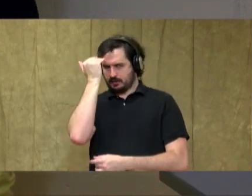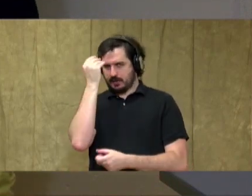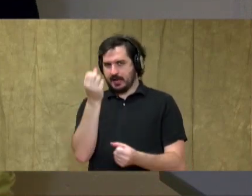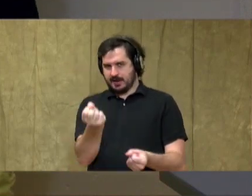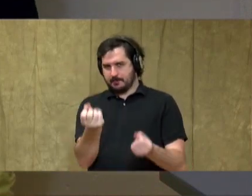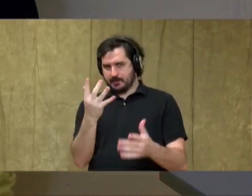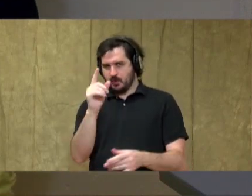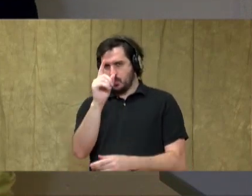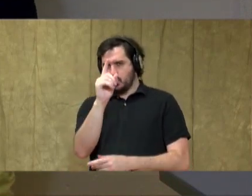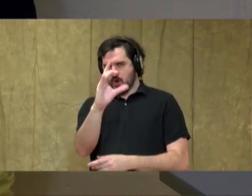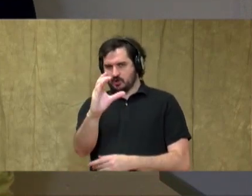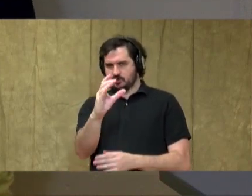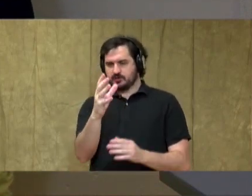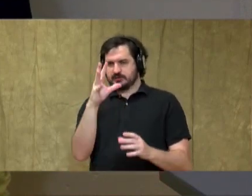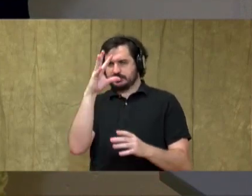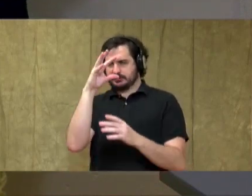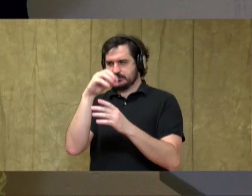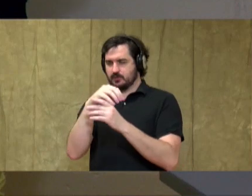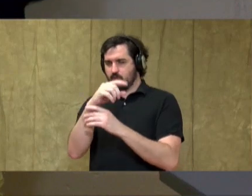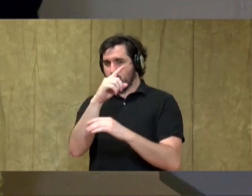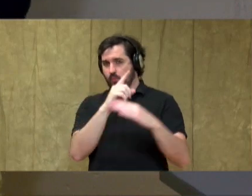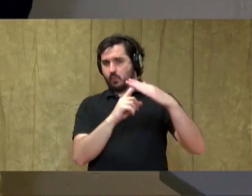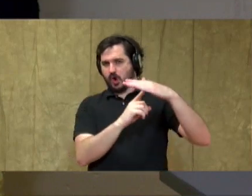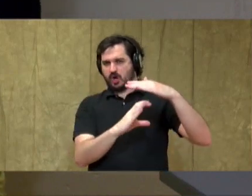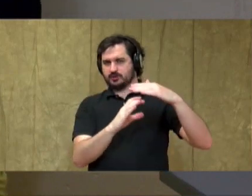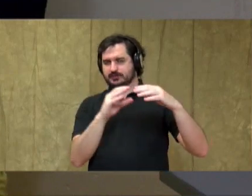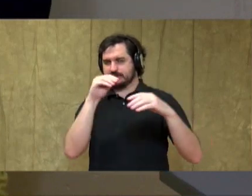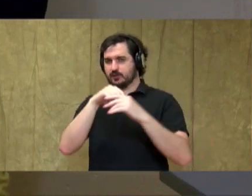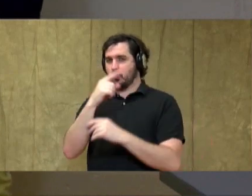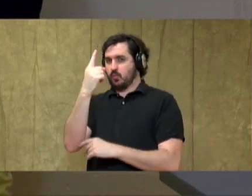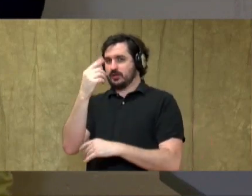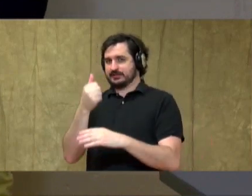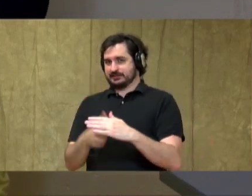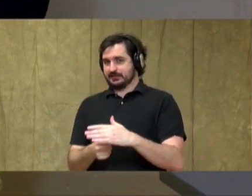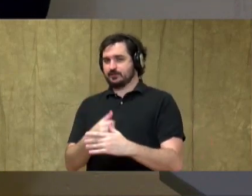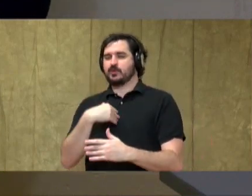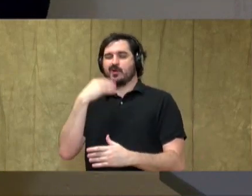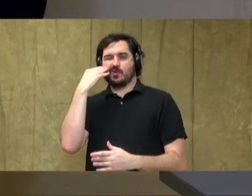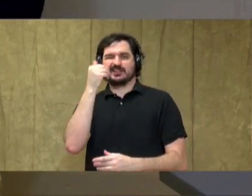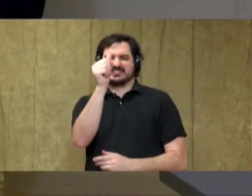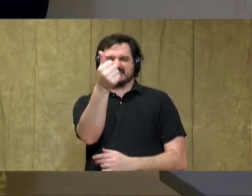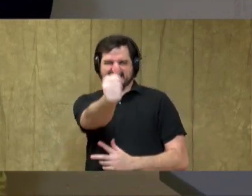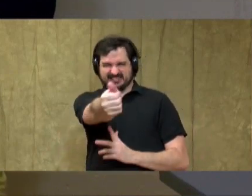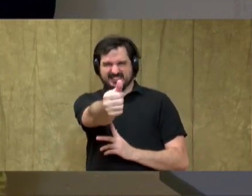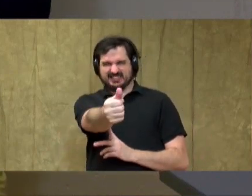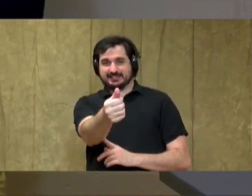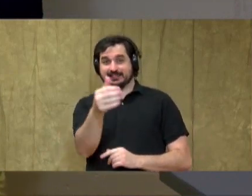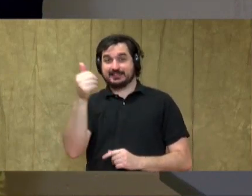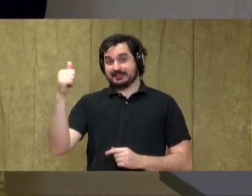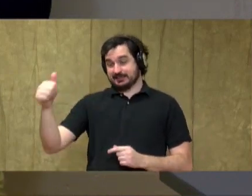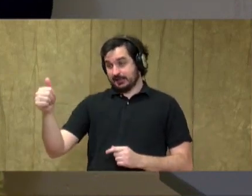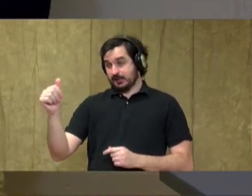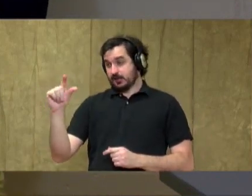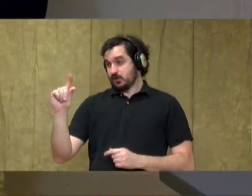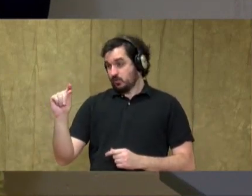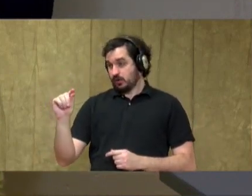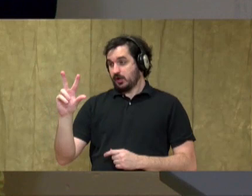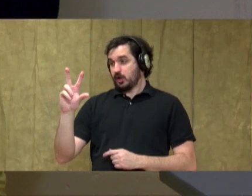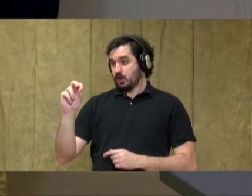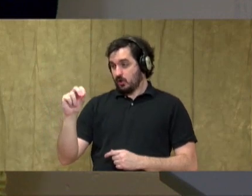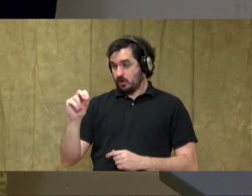make up 1/10. 10. So if we said, okay, 10, 20,